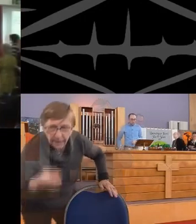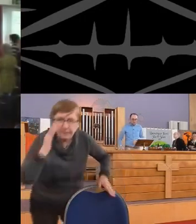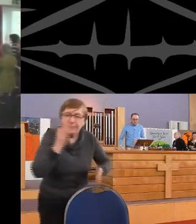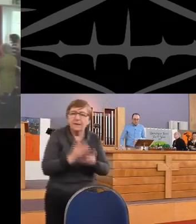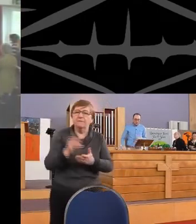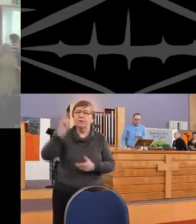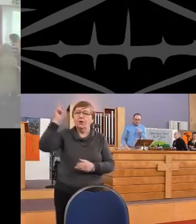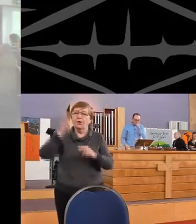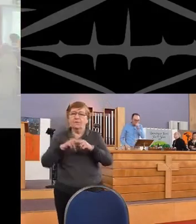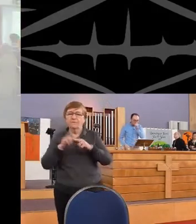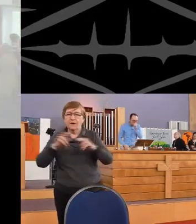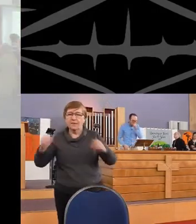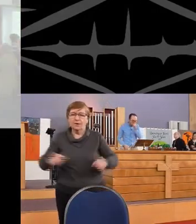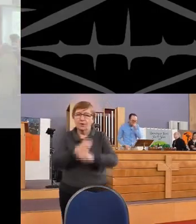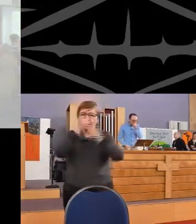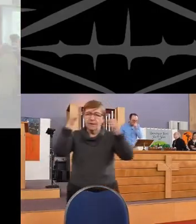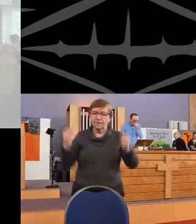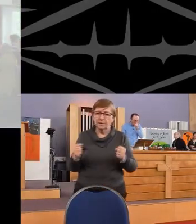I believe in God.